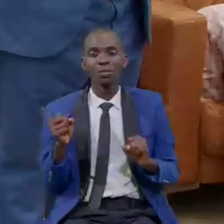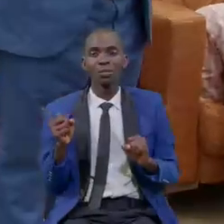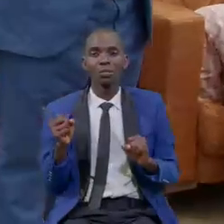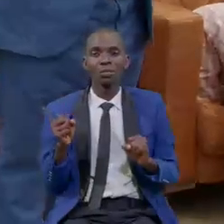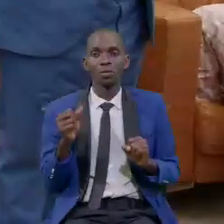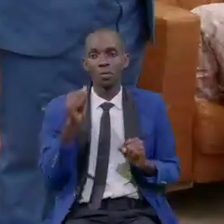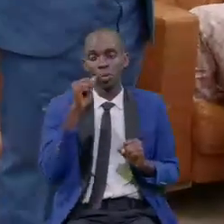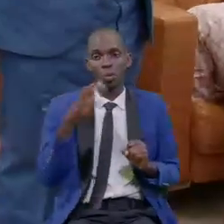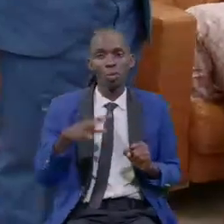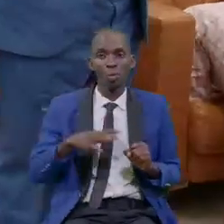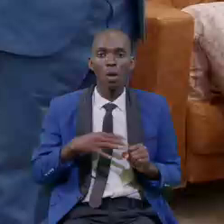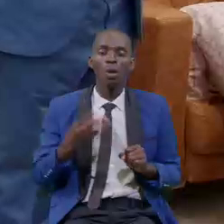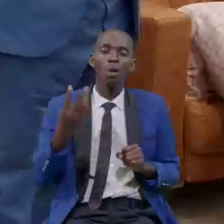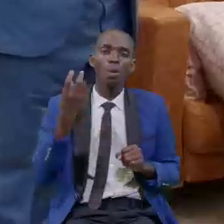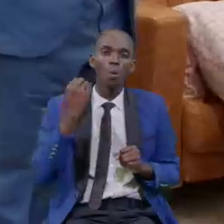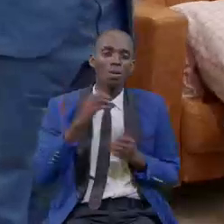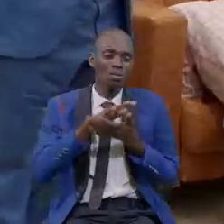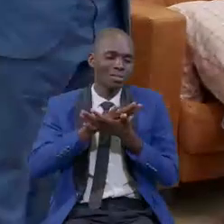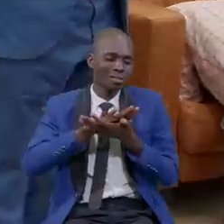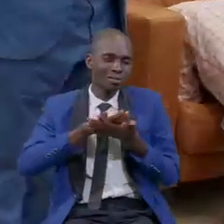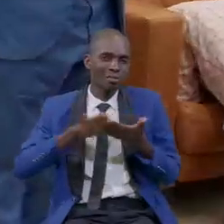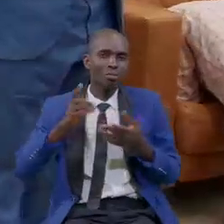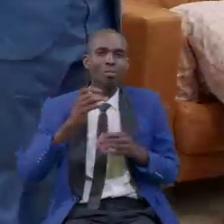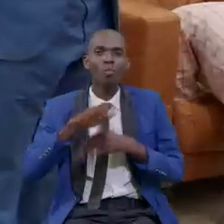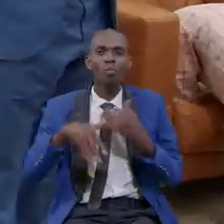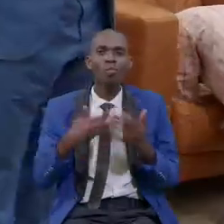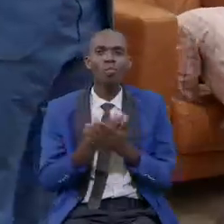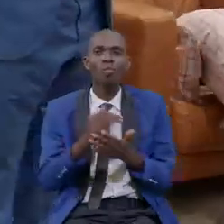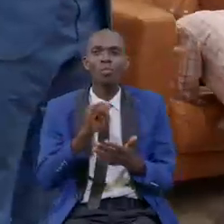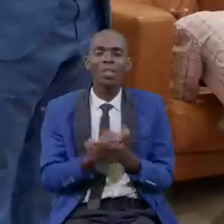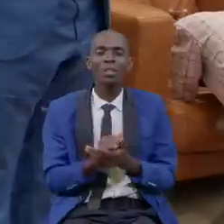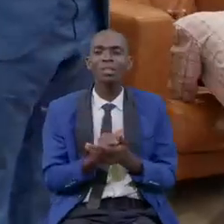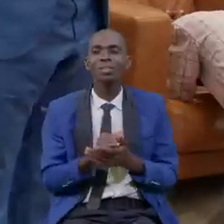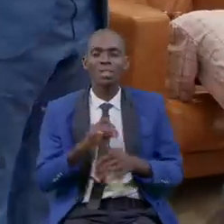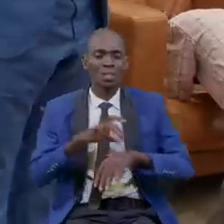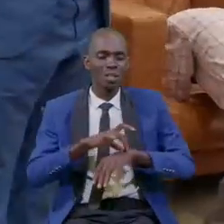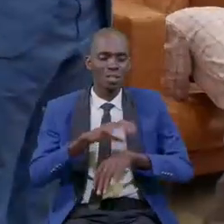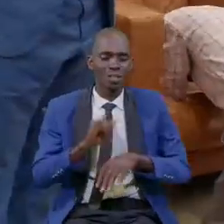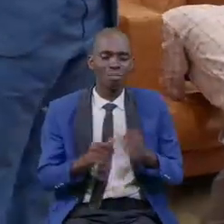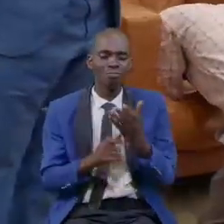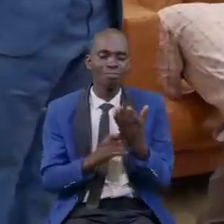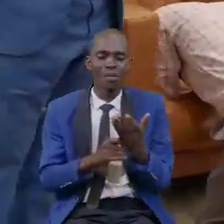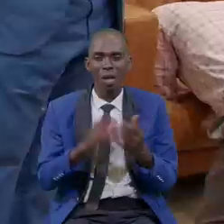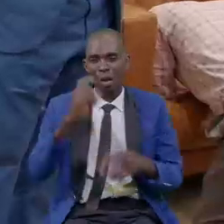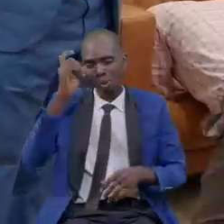she was cleansed of all that carnal, fleshly wisdom